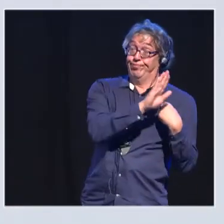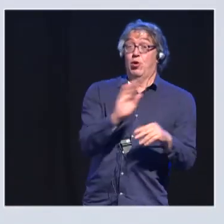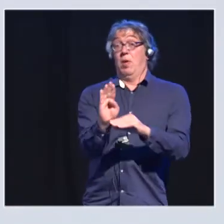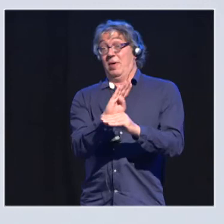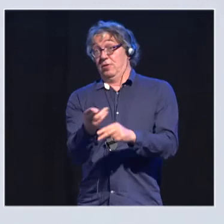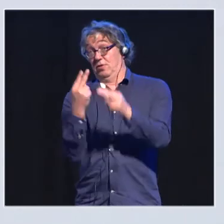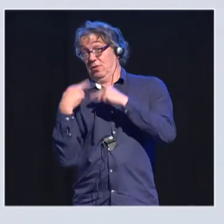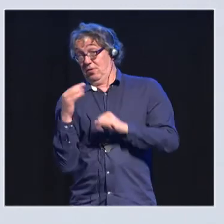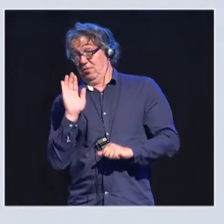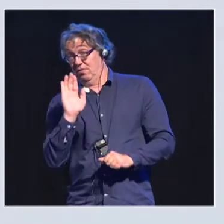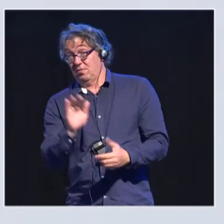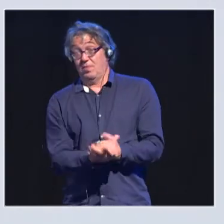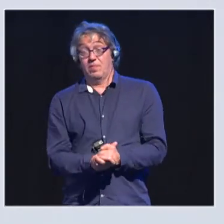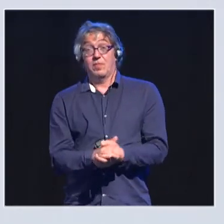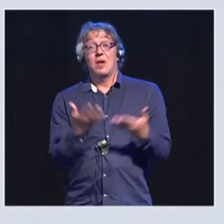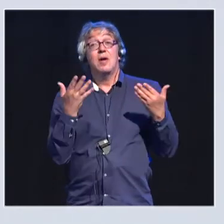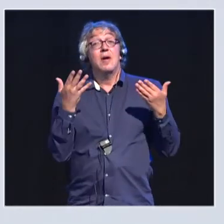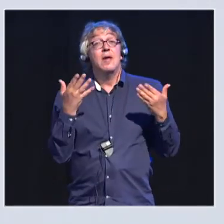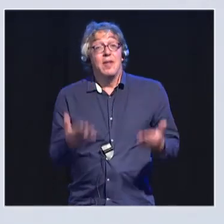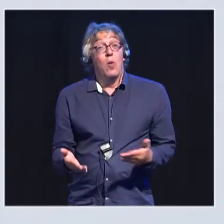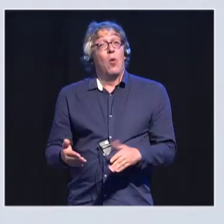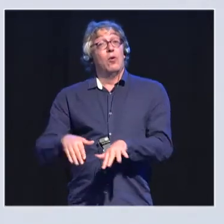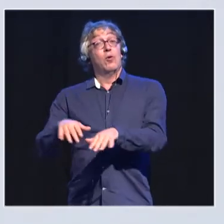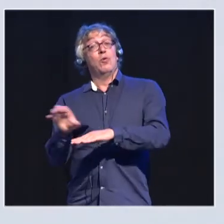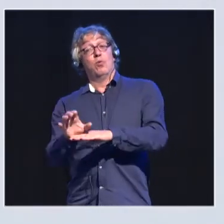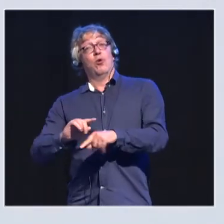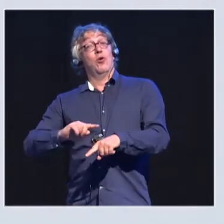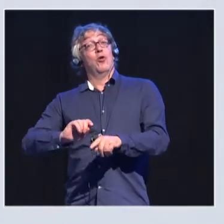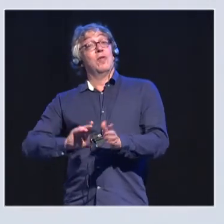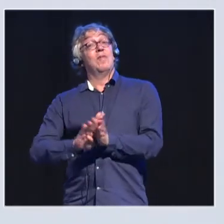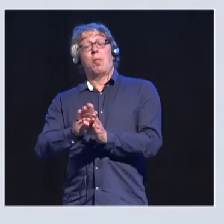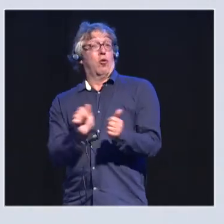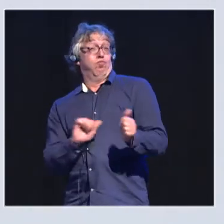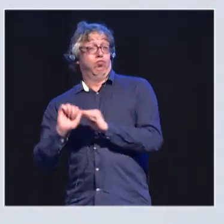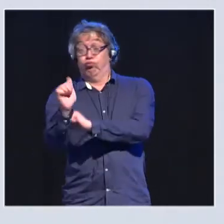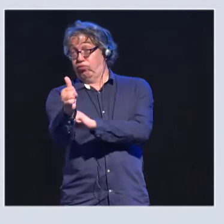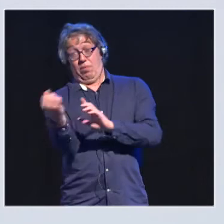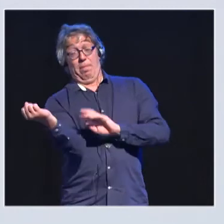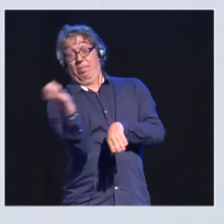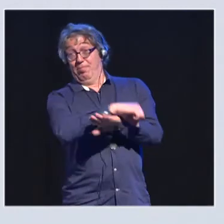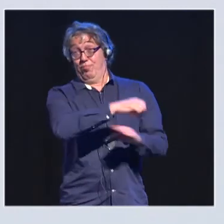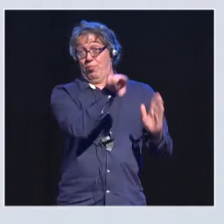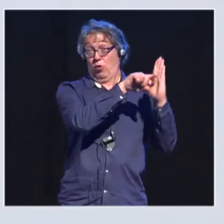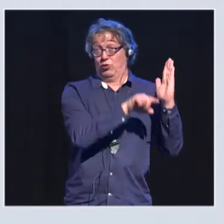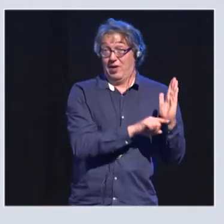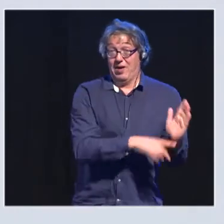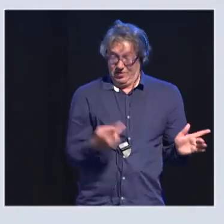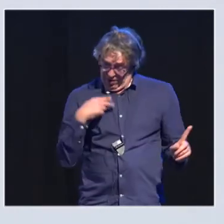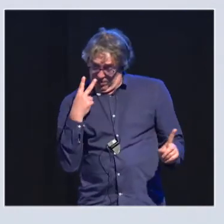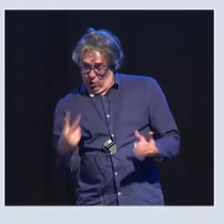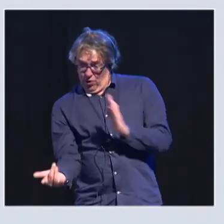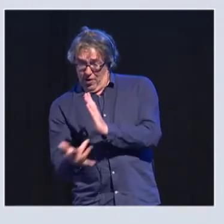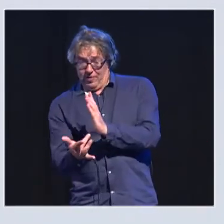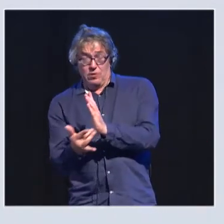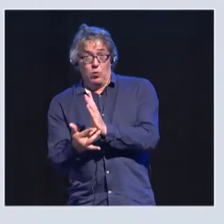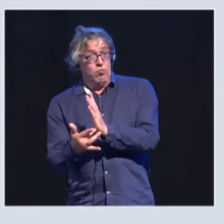presently, digitization is ahead of policy. So you see a new product coming out, you see new features. We're talking about